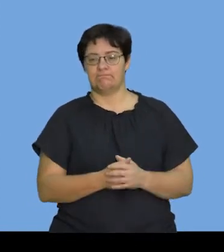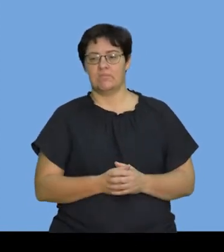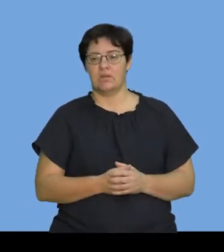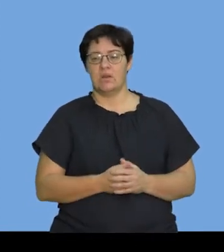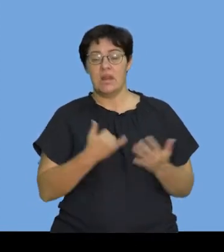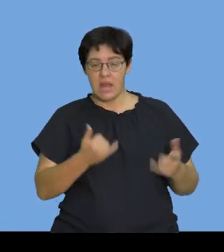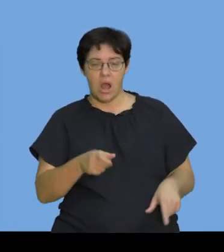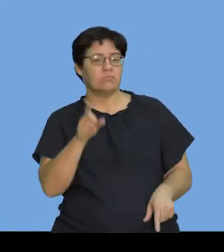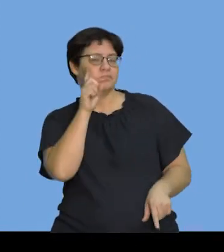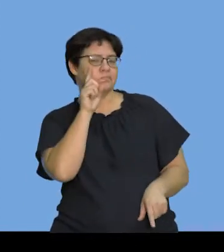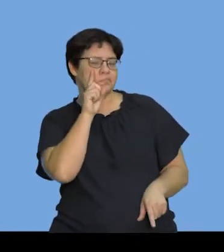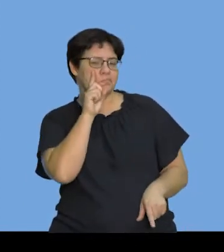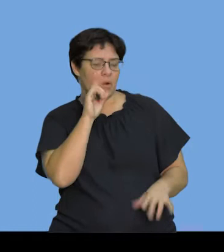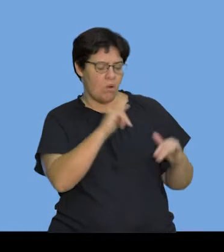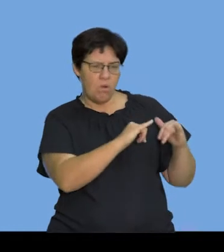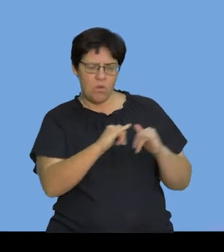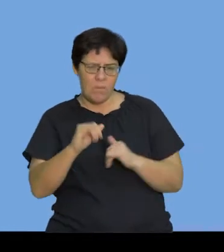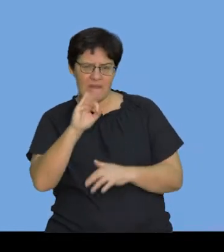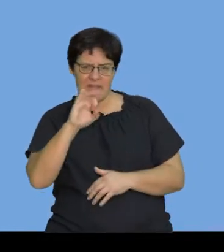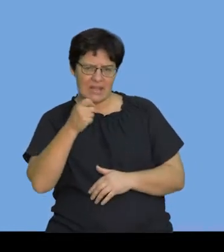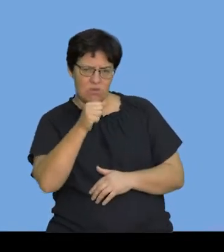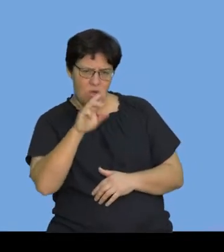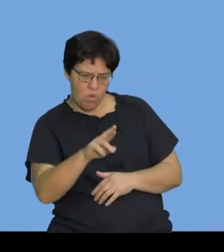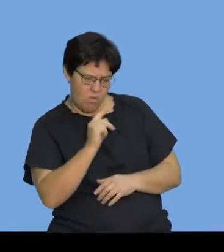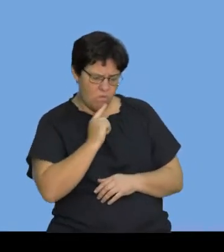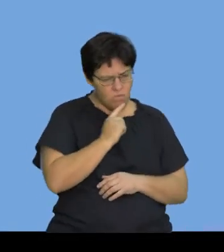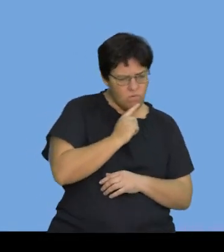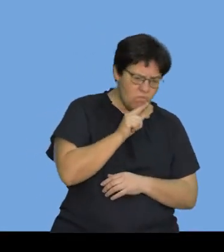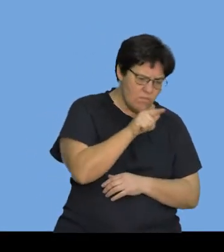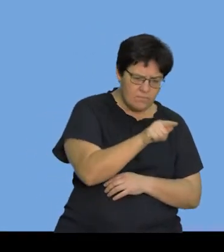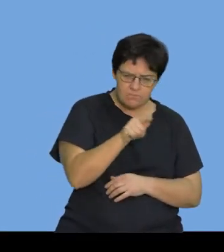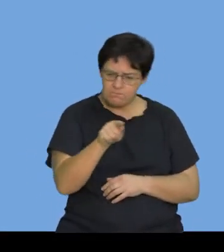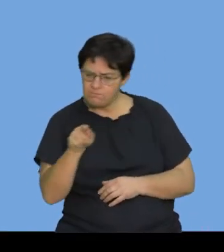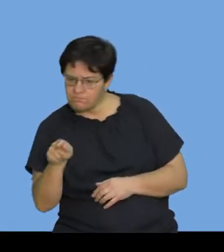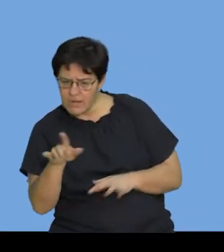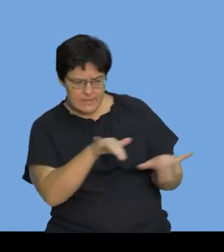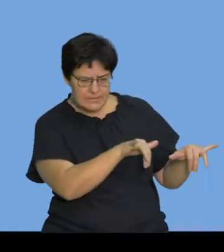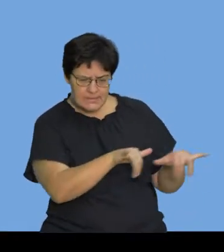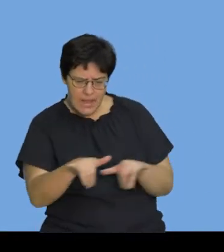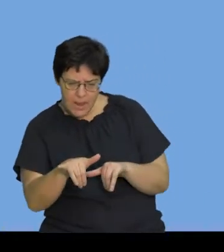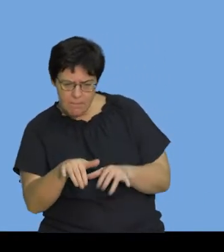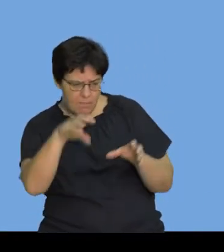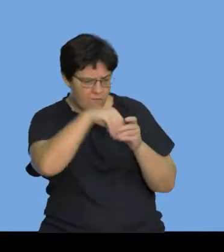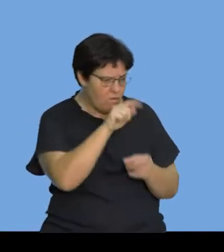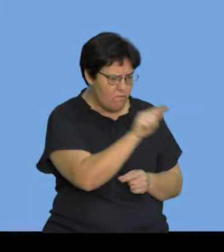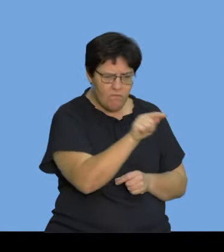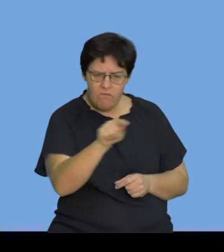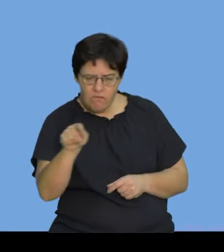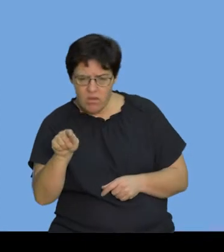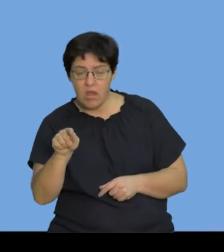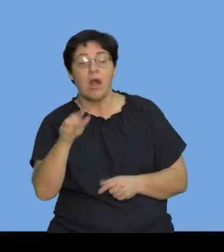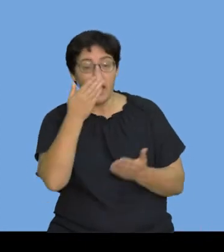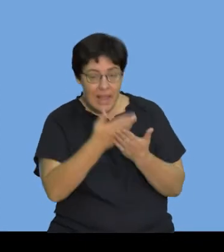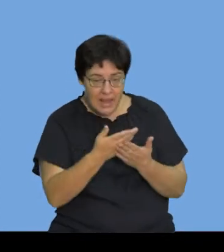test for a common factor. Can I take out a common factor from the terms that I have? If yes, do that and then factorize